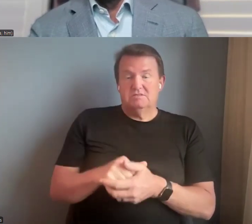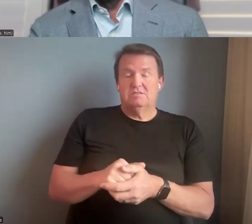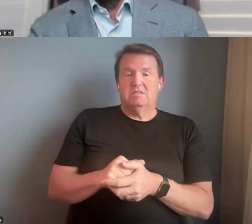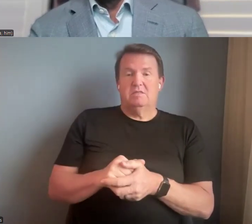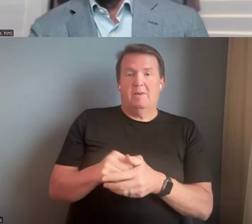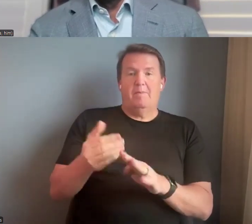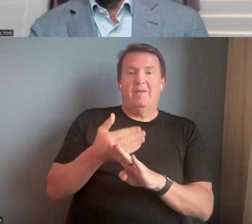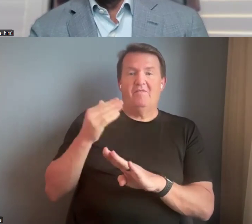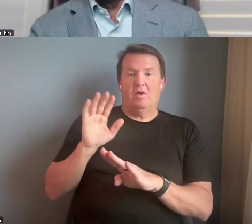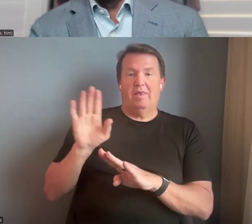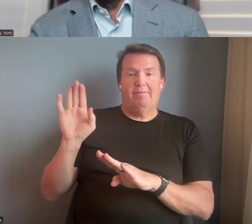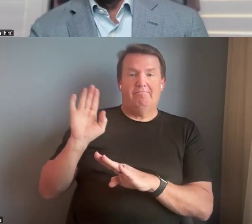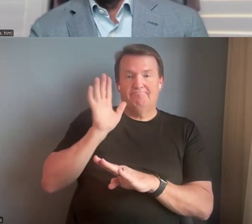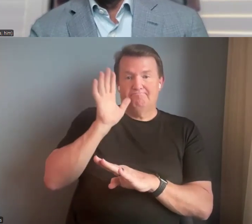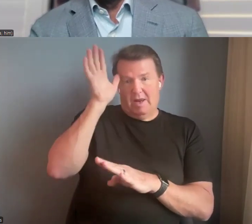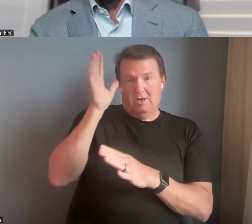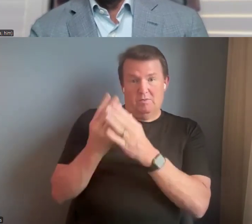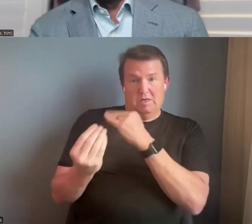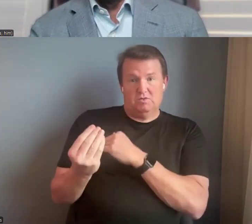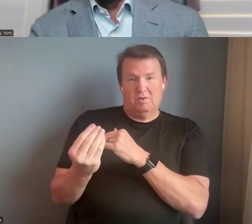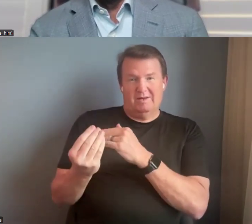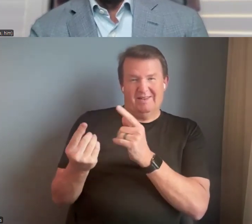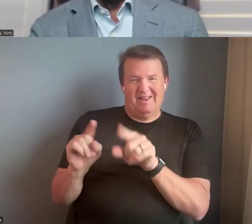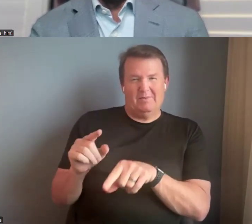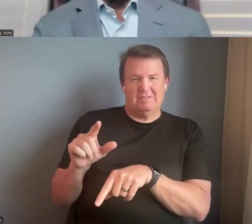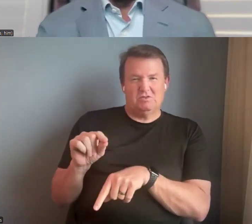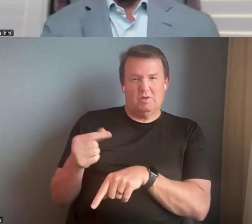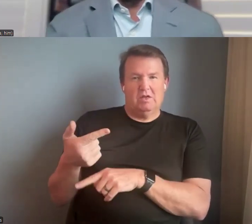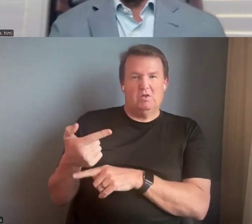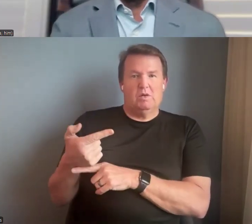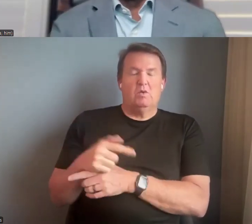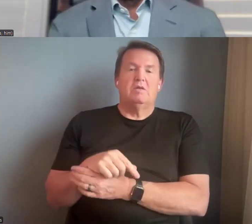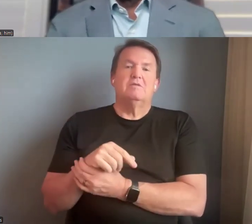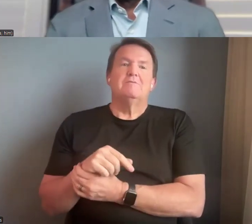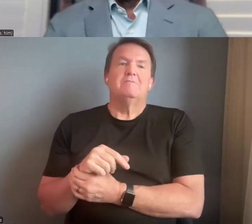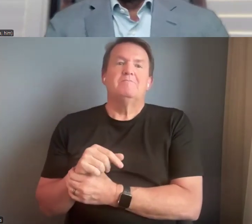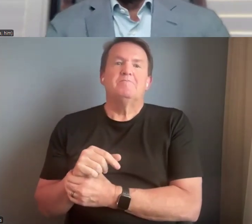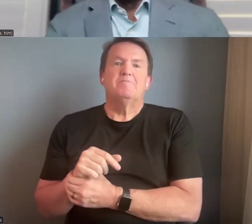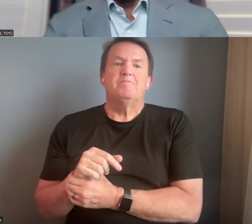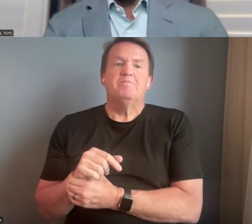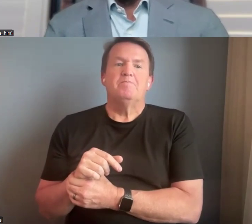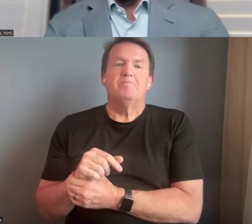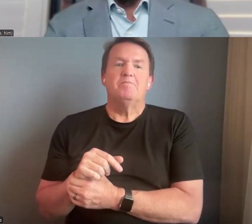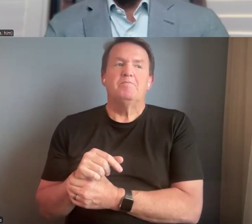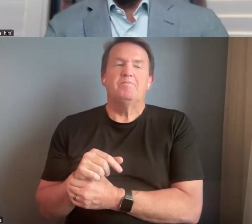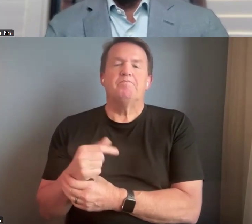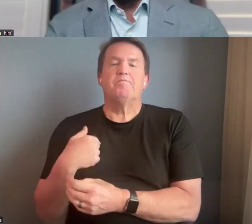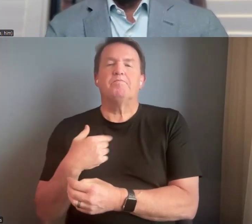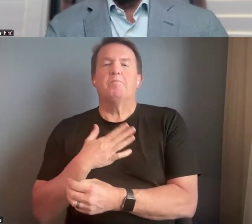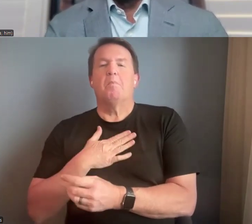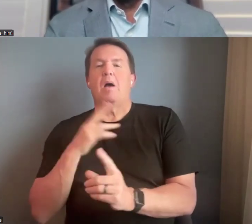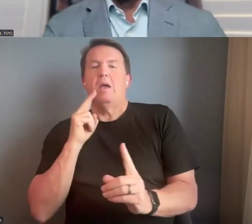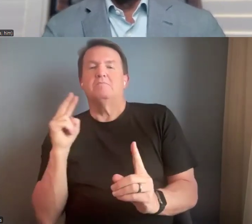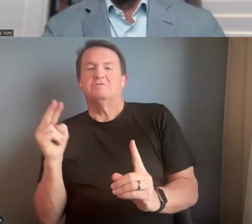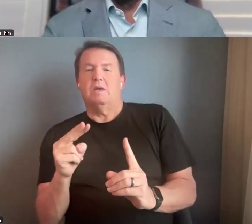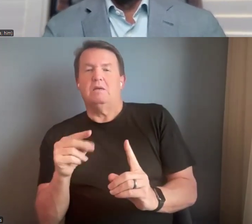before they passed away in 2021. And I come from speaking from the lens of a person with a